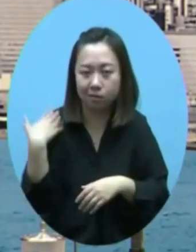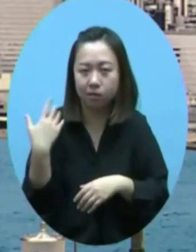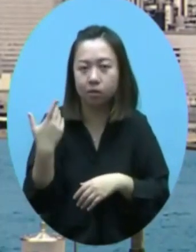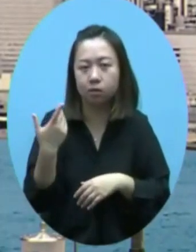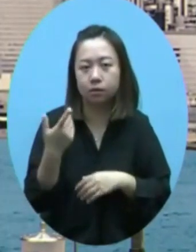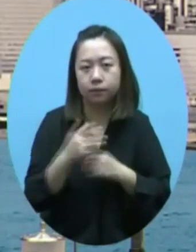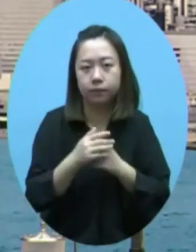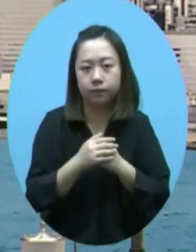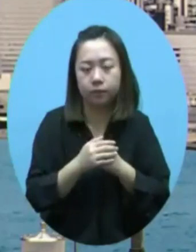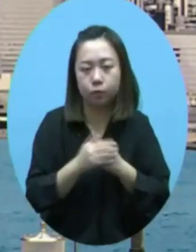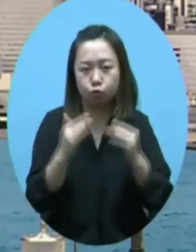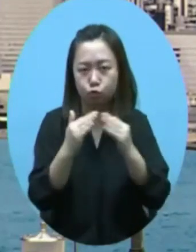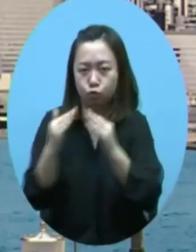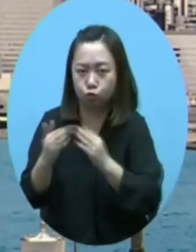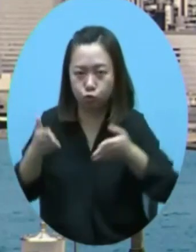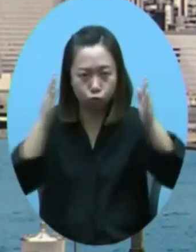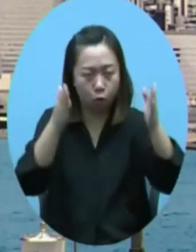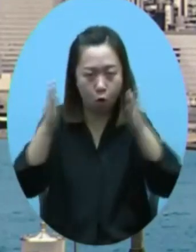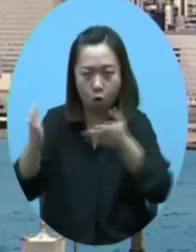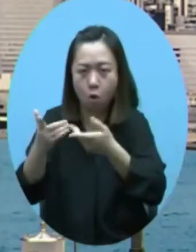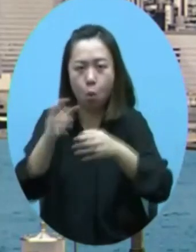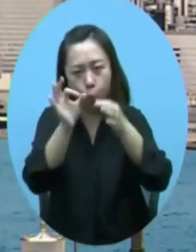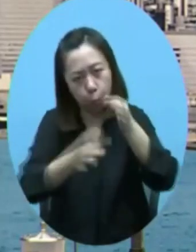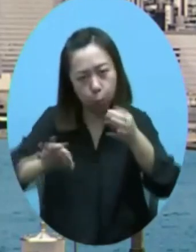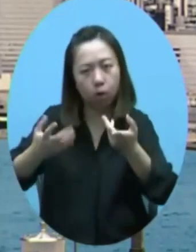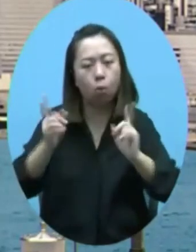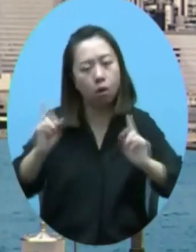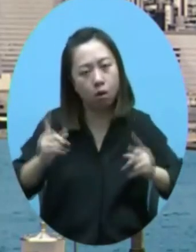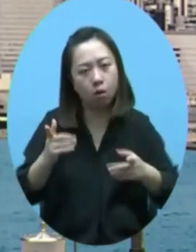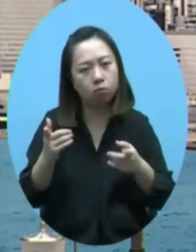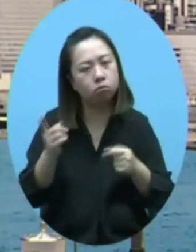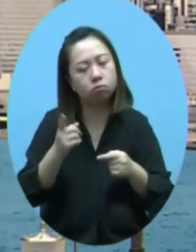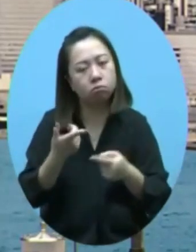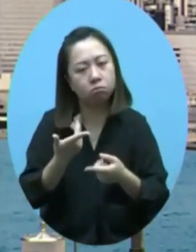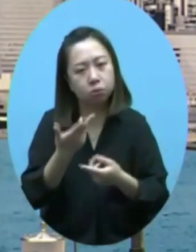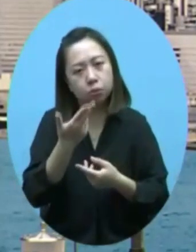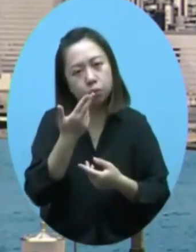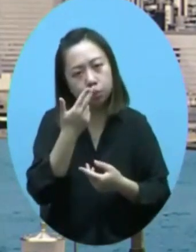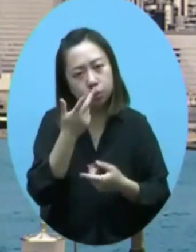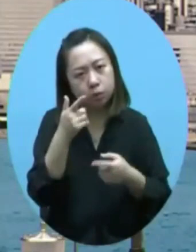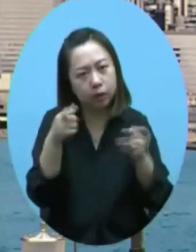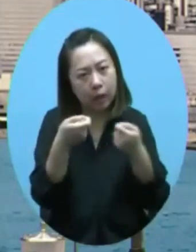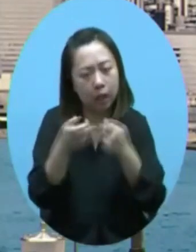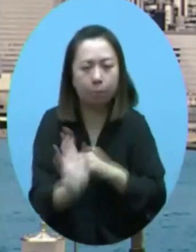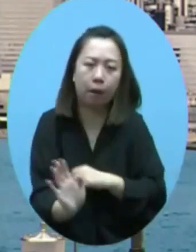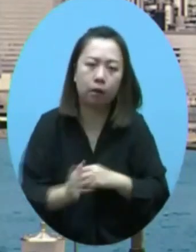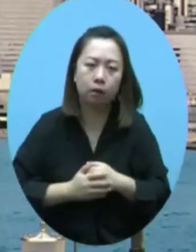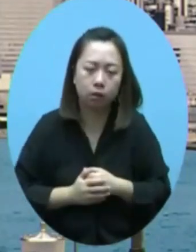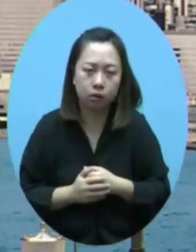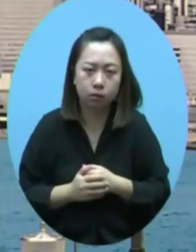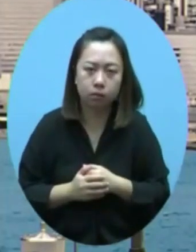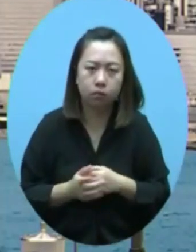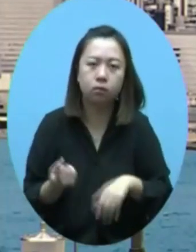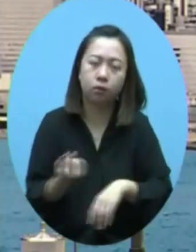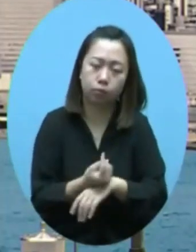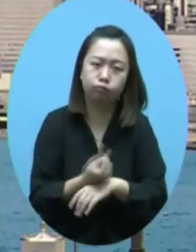infected. So these cases, compared to other cases, confirm, in terms